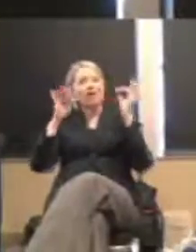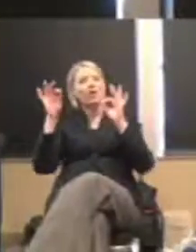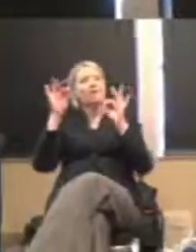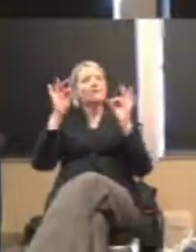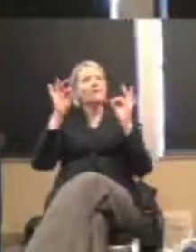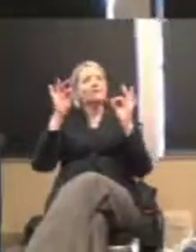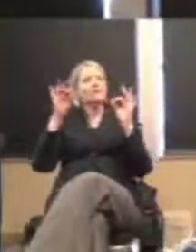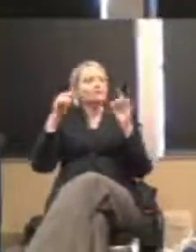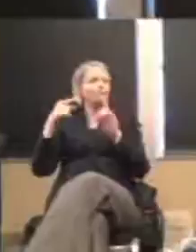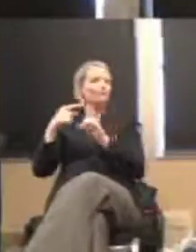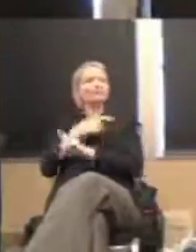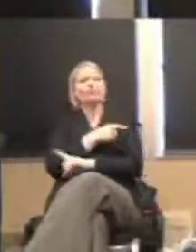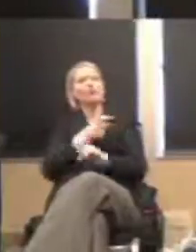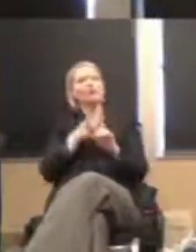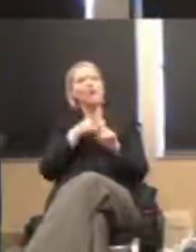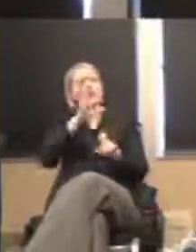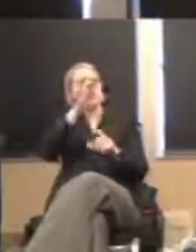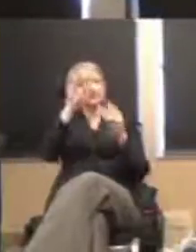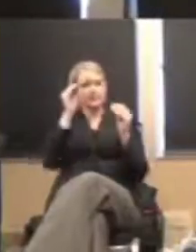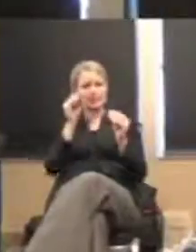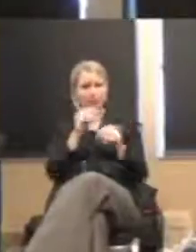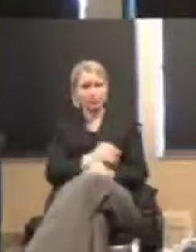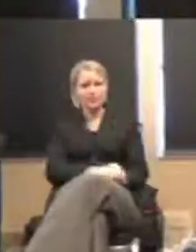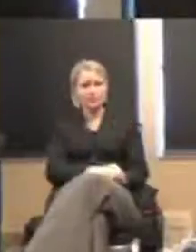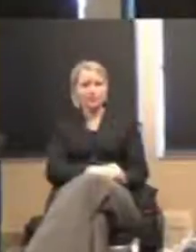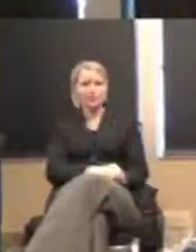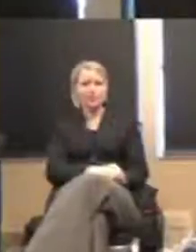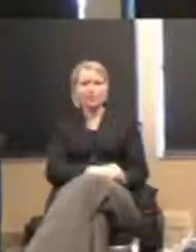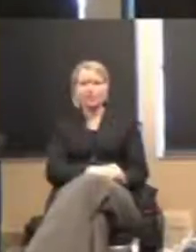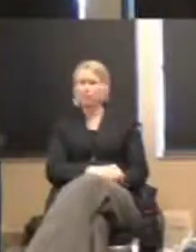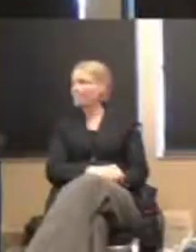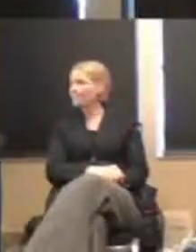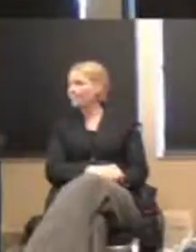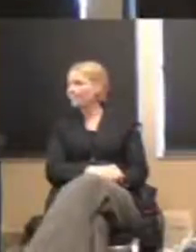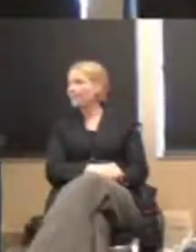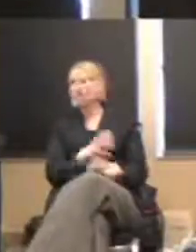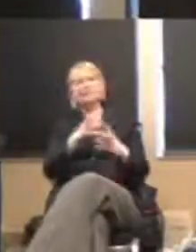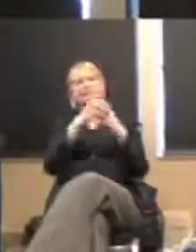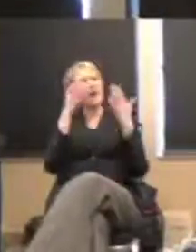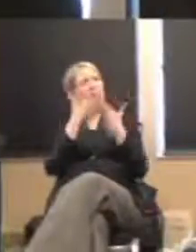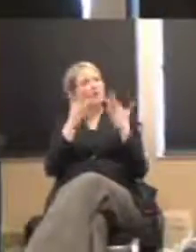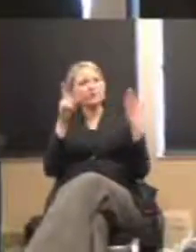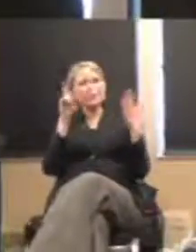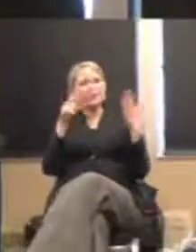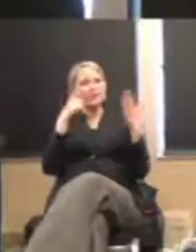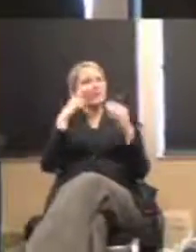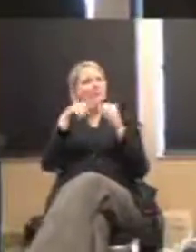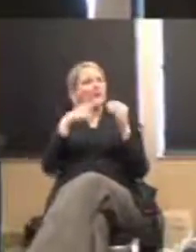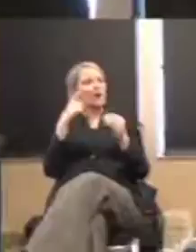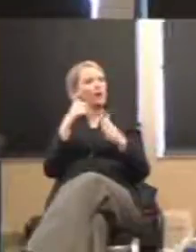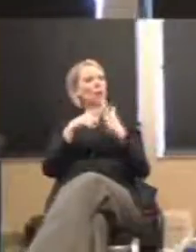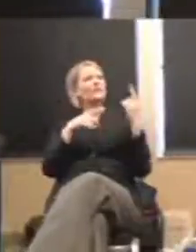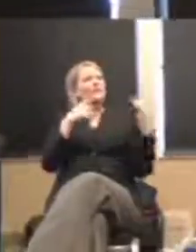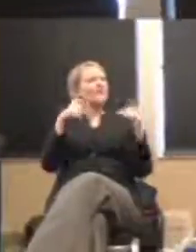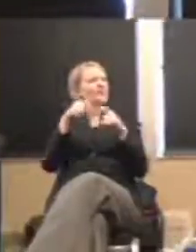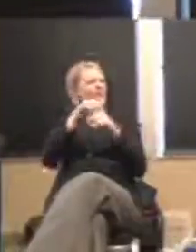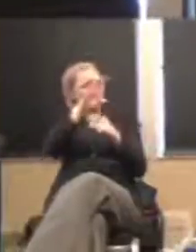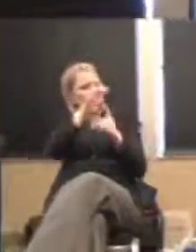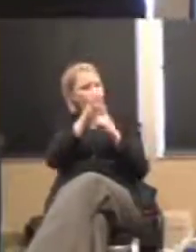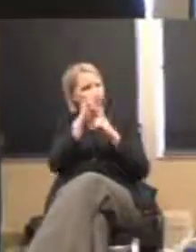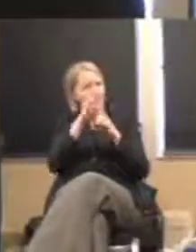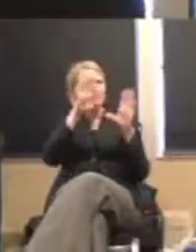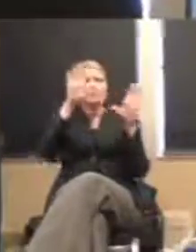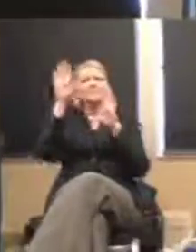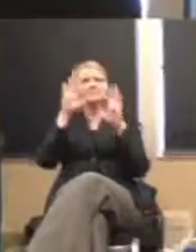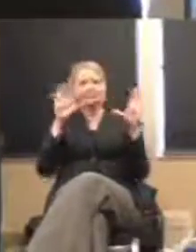away from that instruction. So yeah, there's lots of things that you have to take into consideration about what's going on in the environment at any given